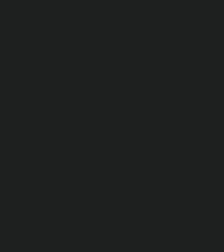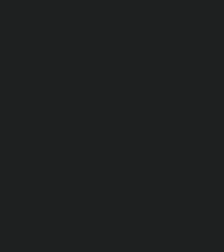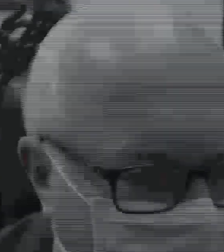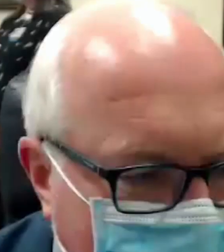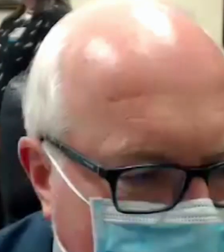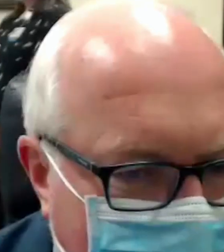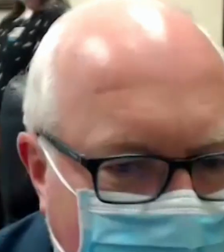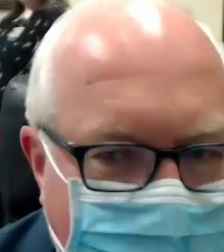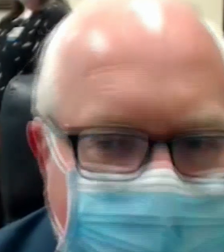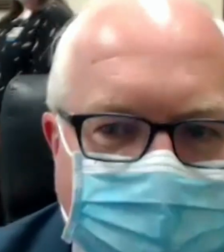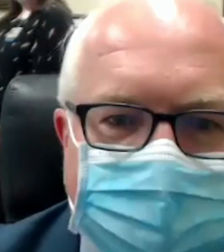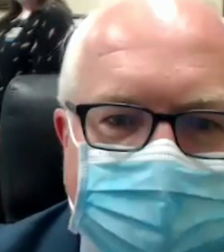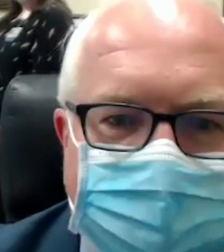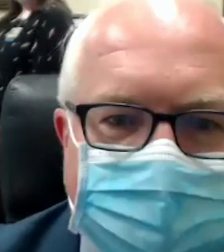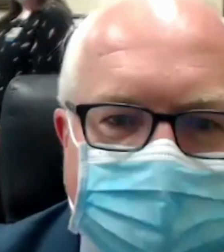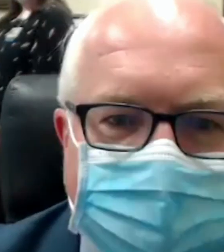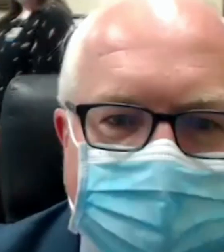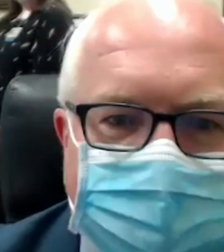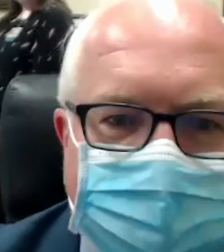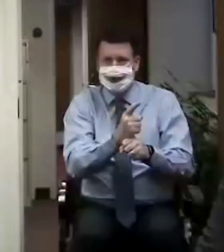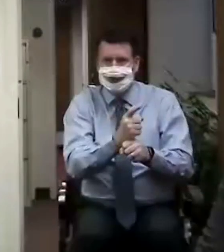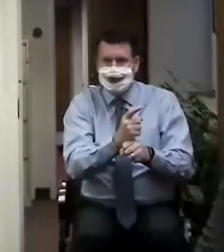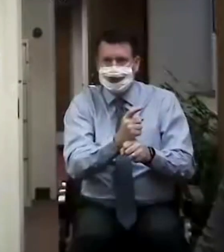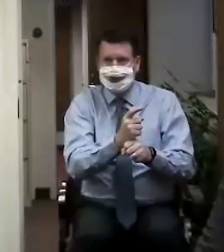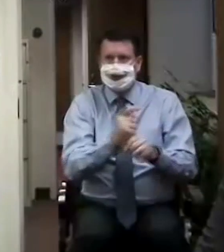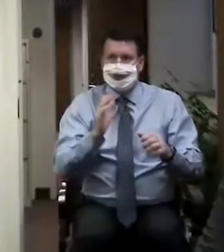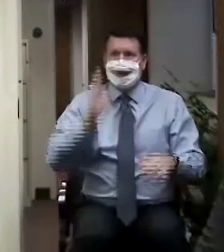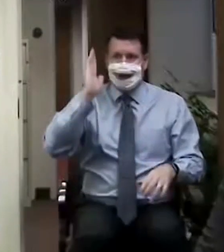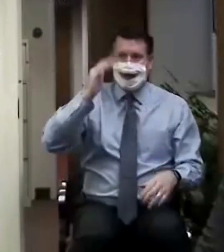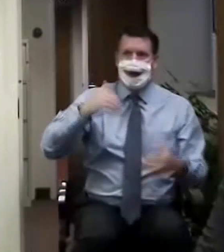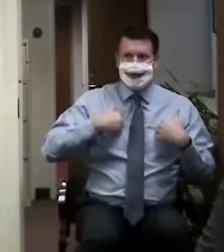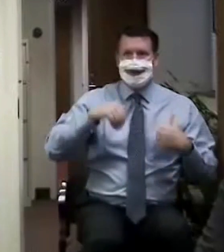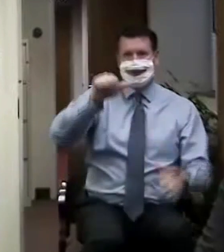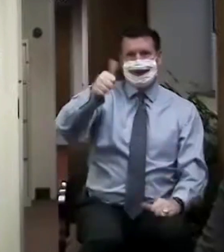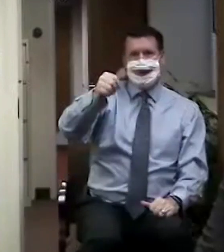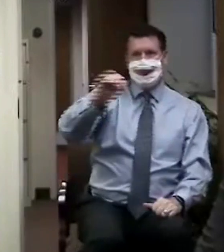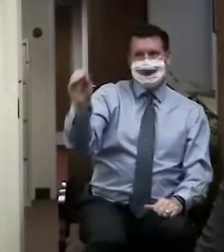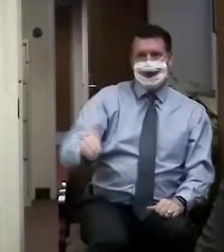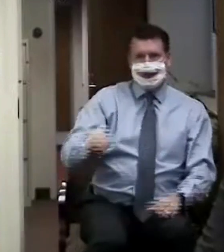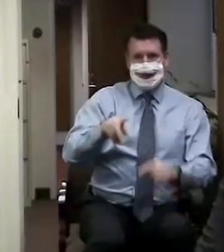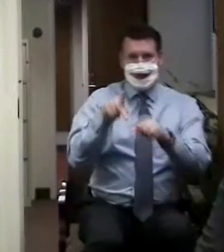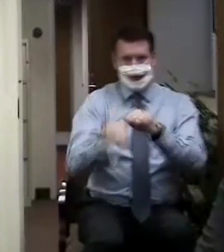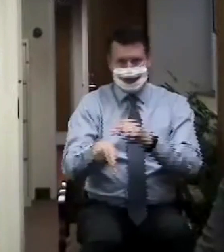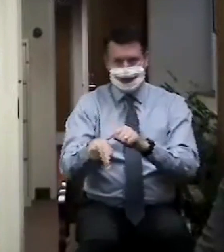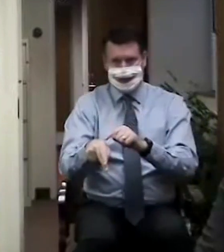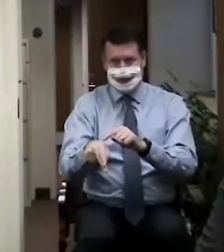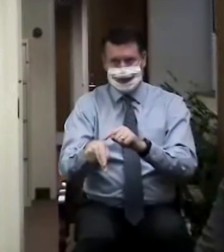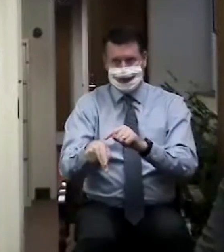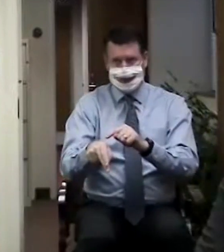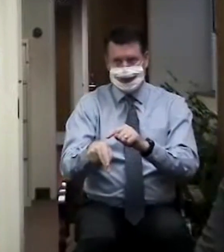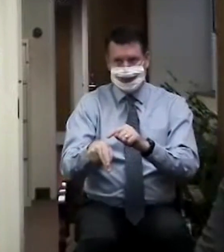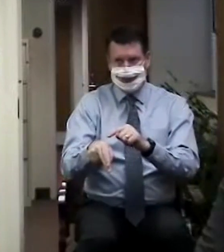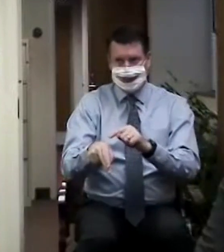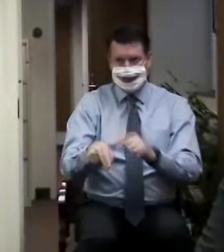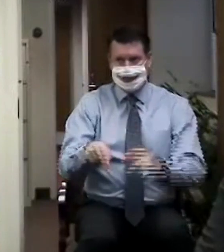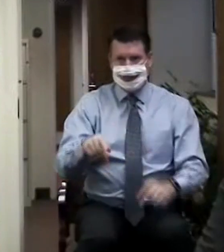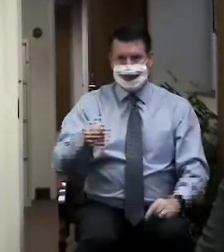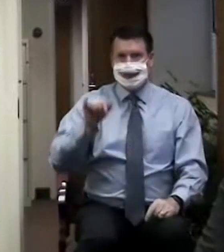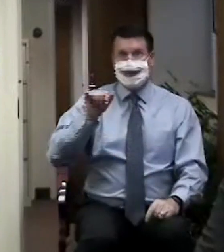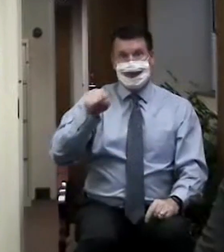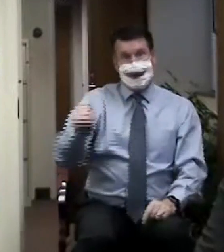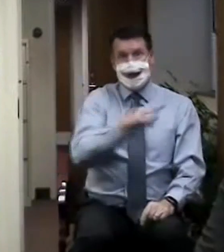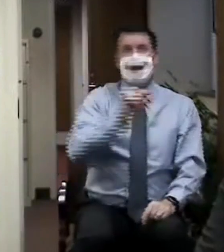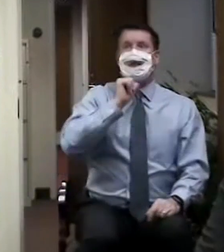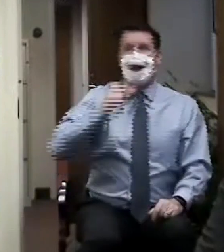last indefinitely. Can you confirm for us that? And how many employees would be impacted by this? How many people in that pay grade at